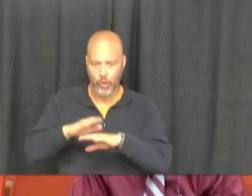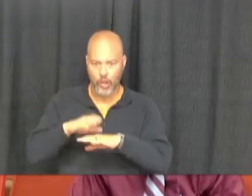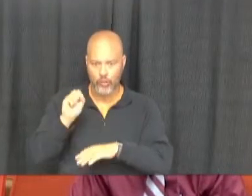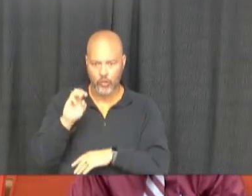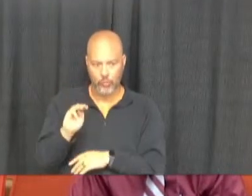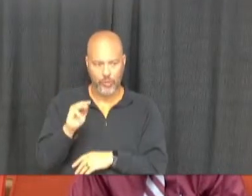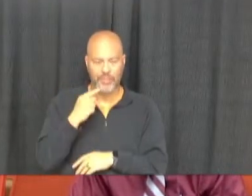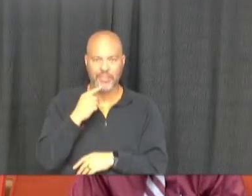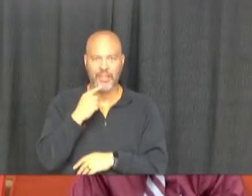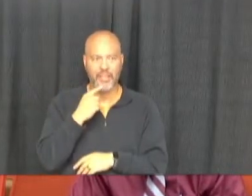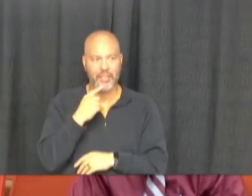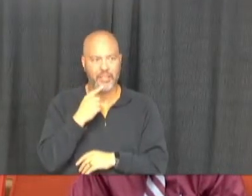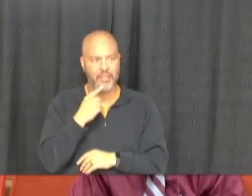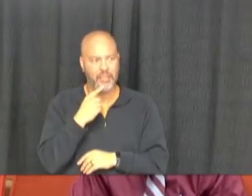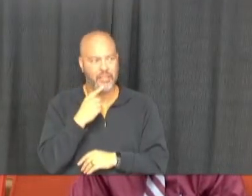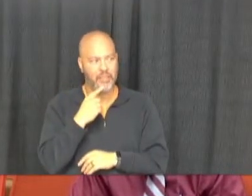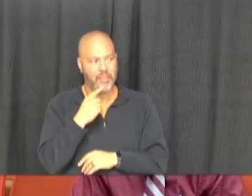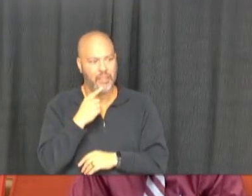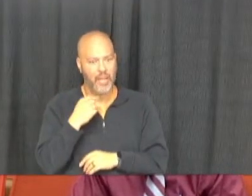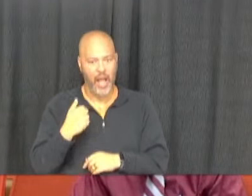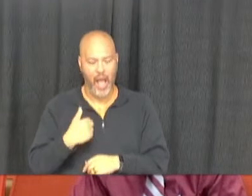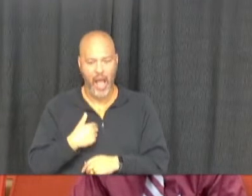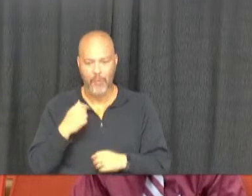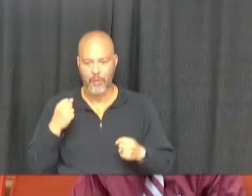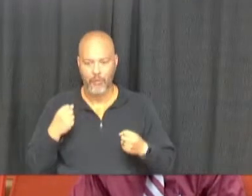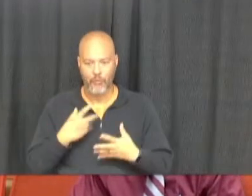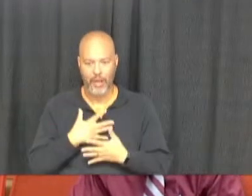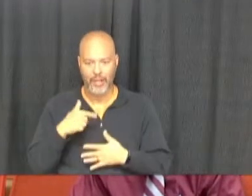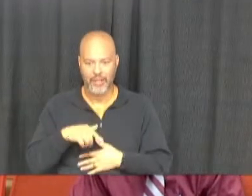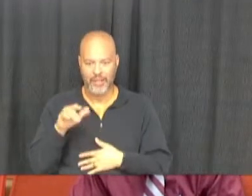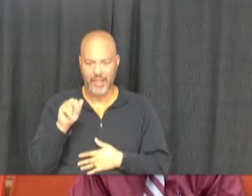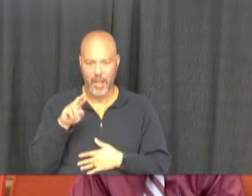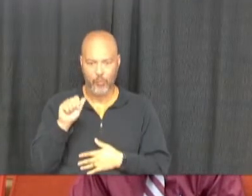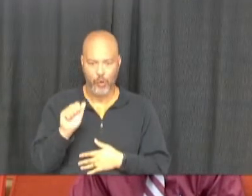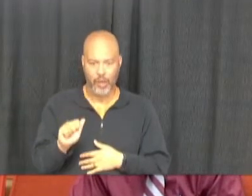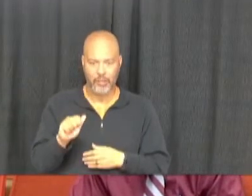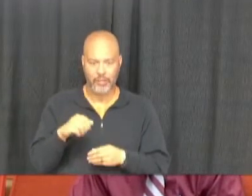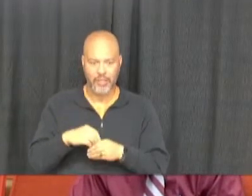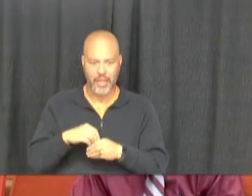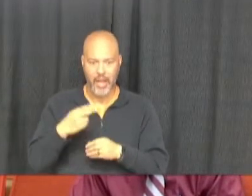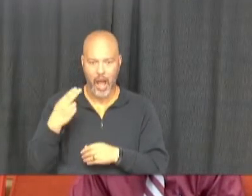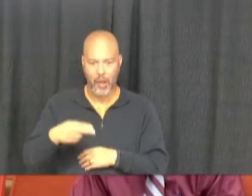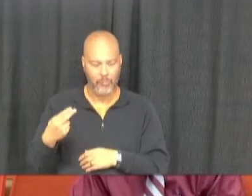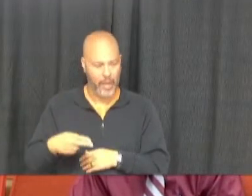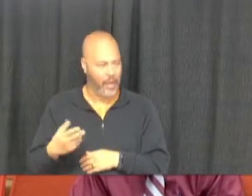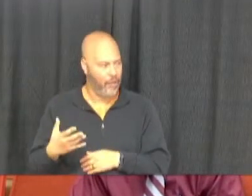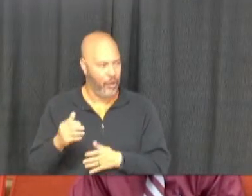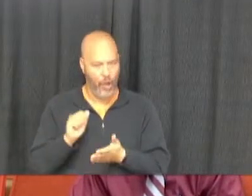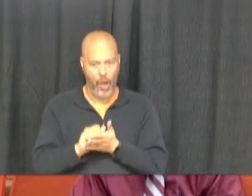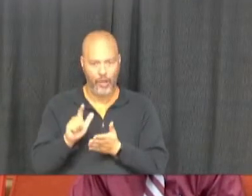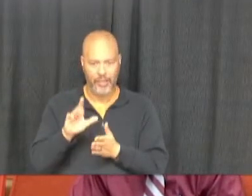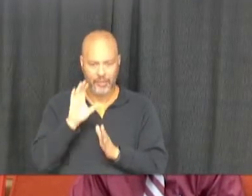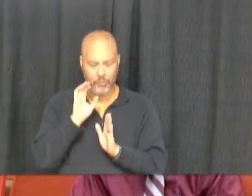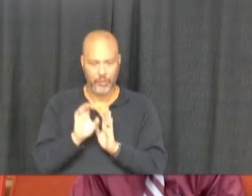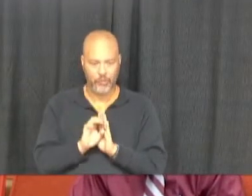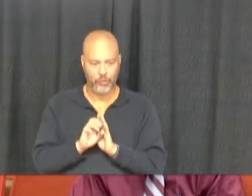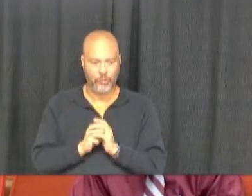I think it said, I'm afraid of these cameras in Hoptown. This was all it said on his